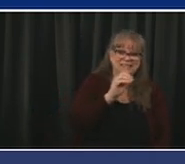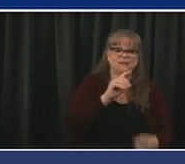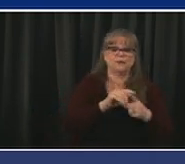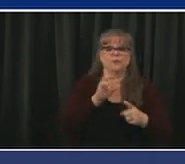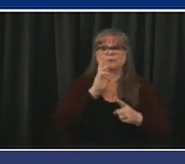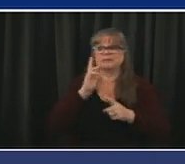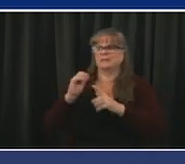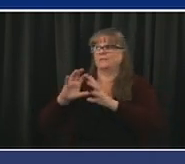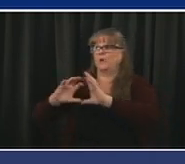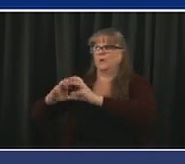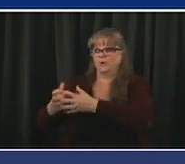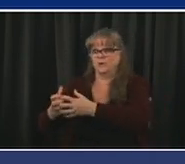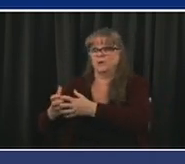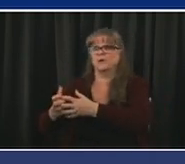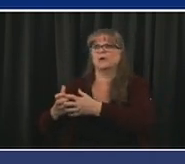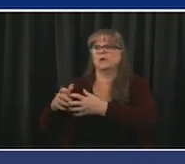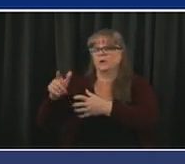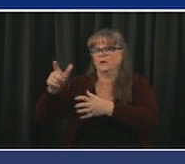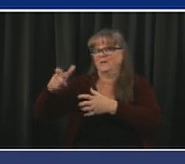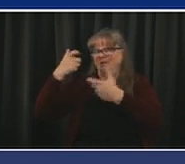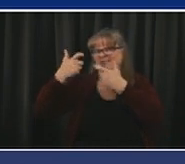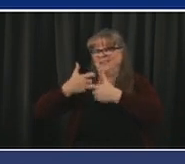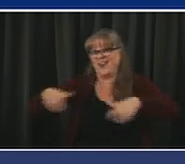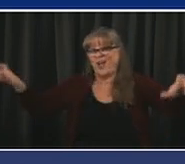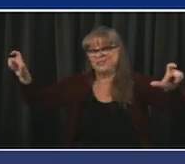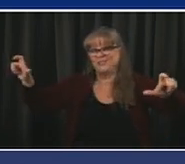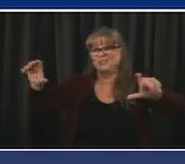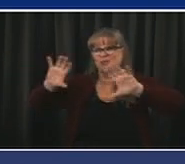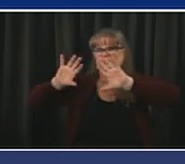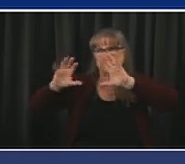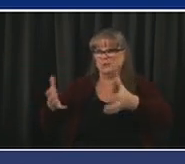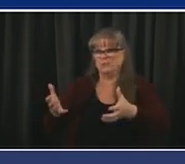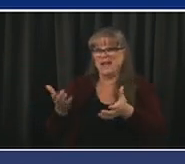again, everybody's going to get their turn, and